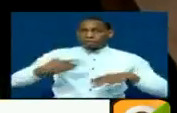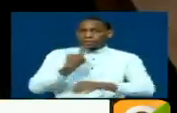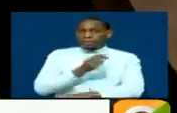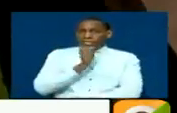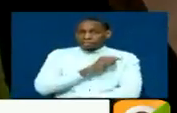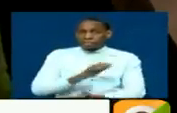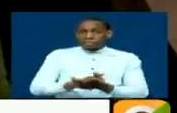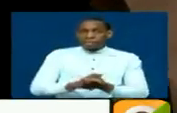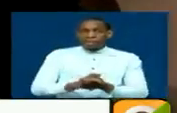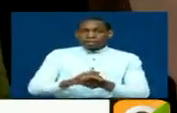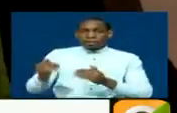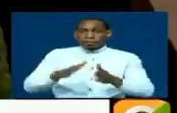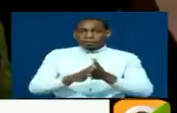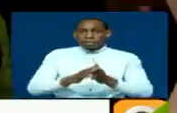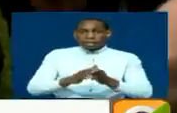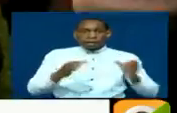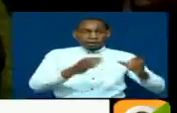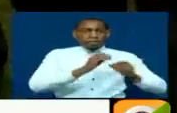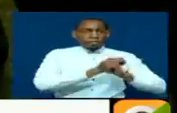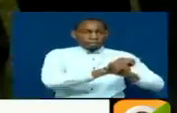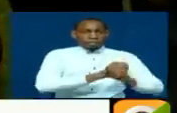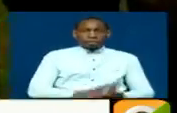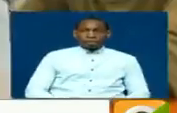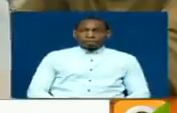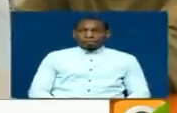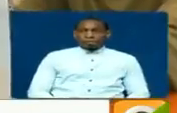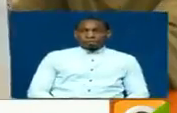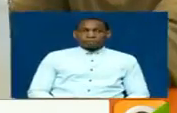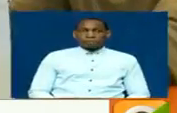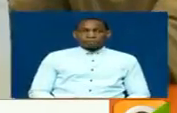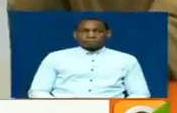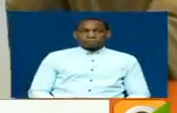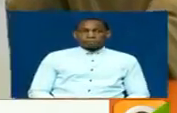vaccinated as a means to achieve herd immunity. Rachel Muigai, Citizen TV.